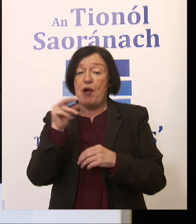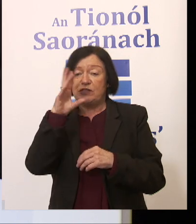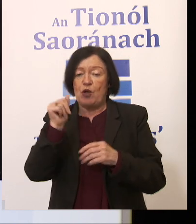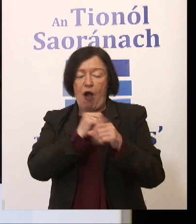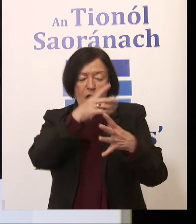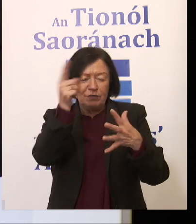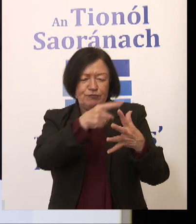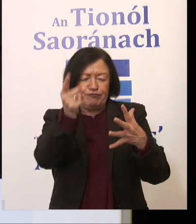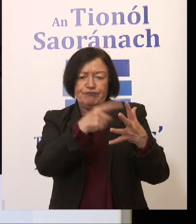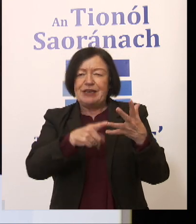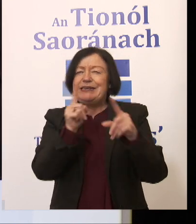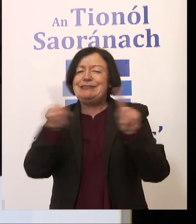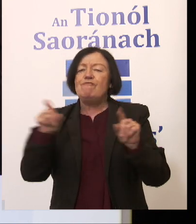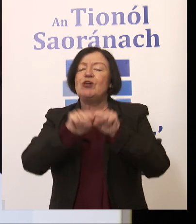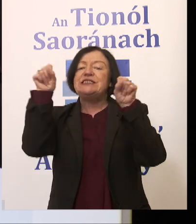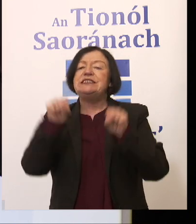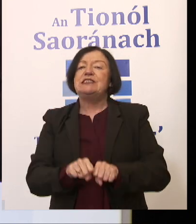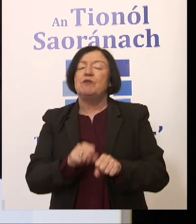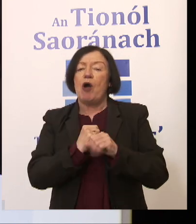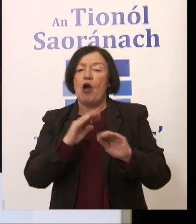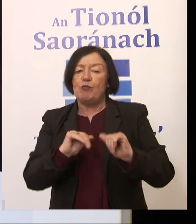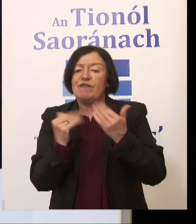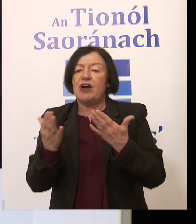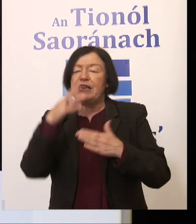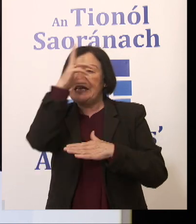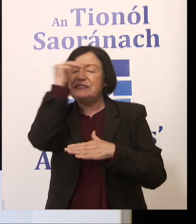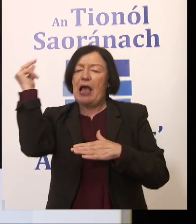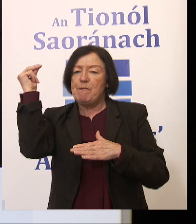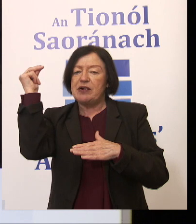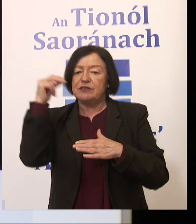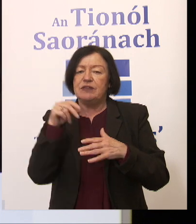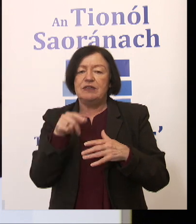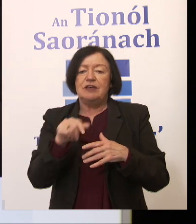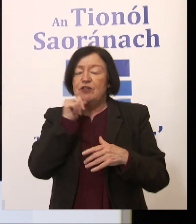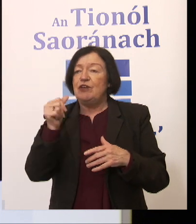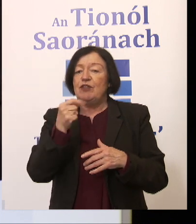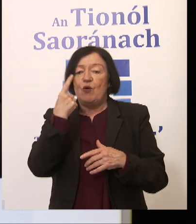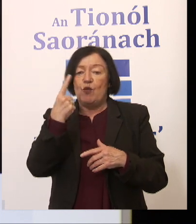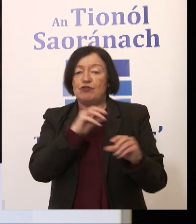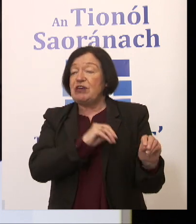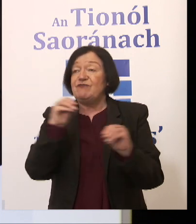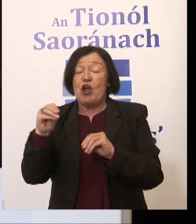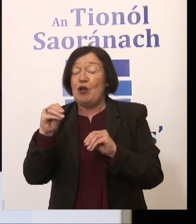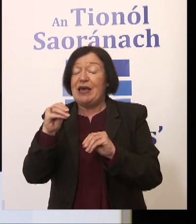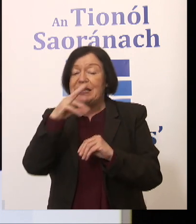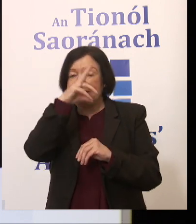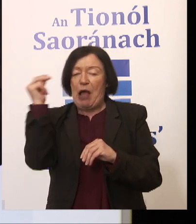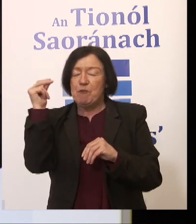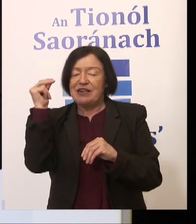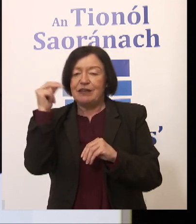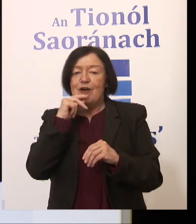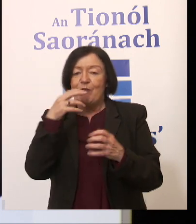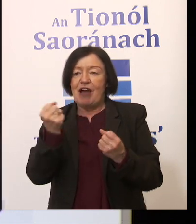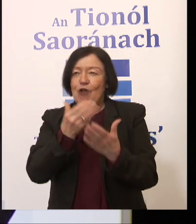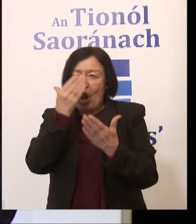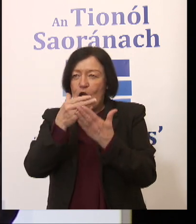of these differing systems all provide examples. There isn't a single transferable example, but there are